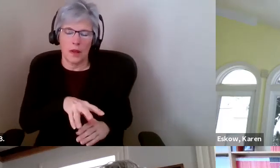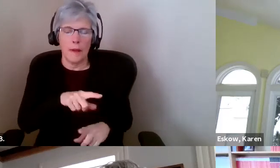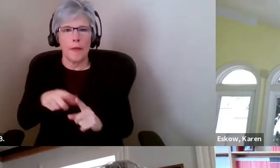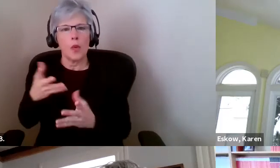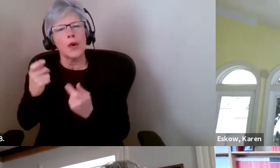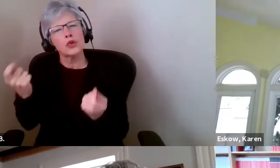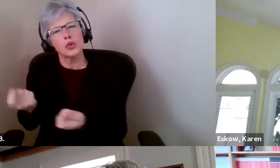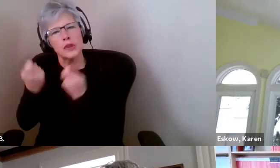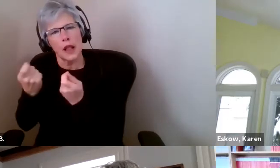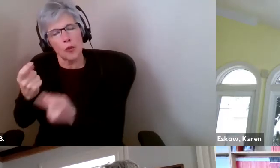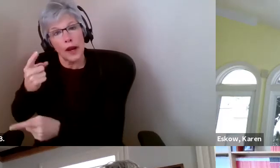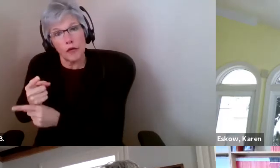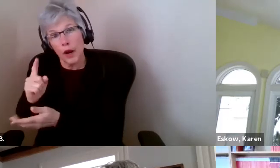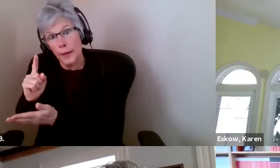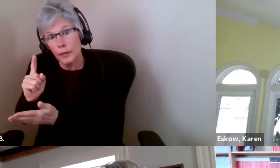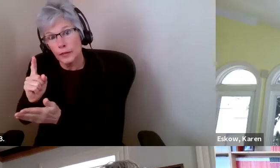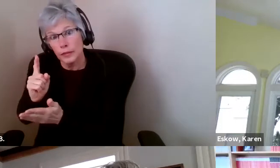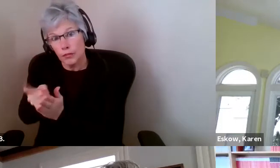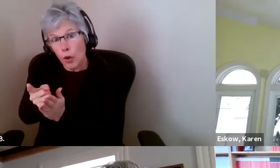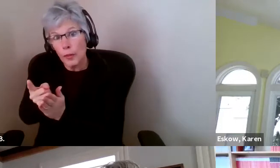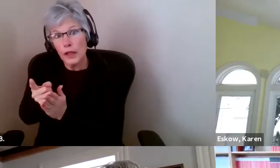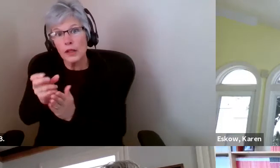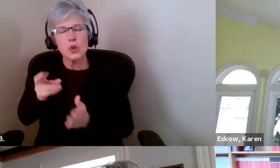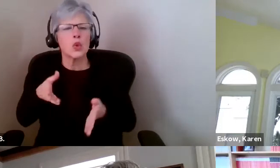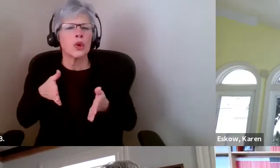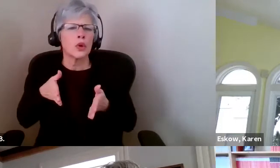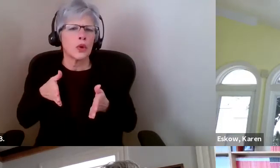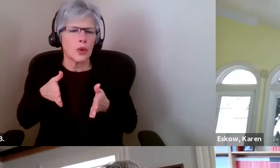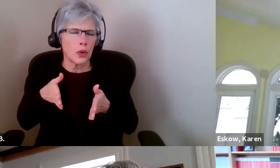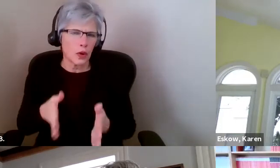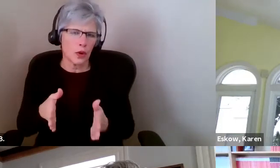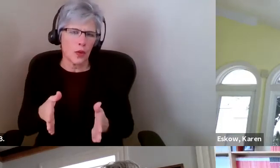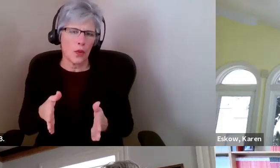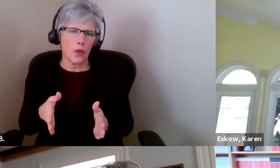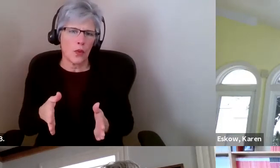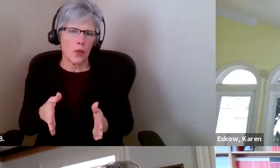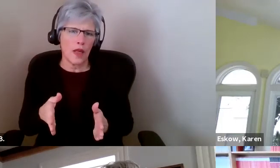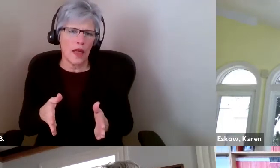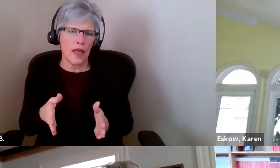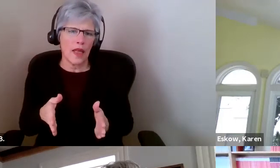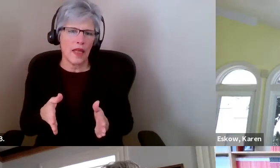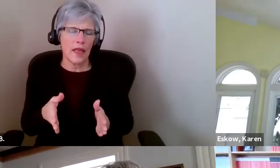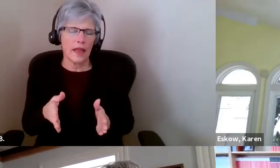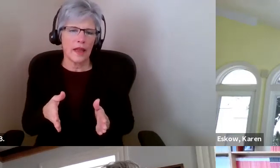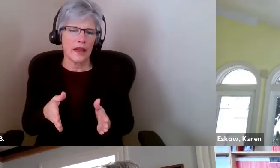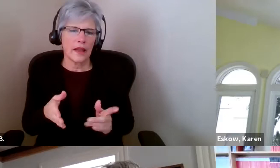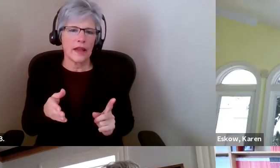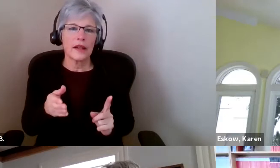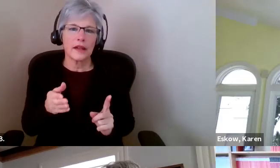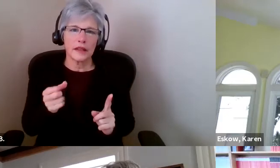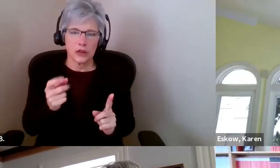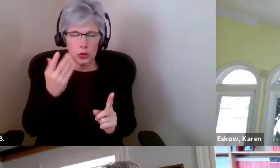the right moments or in ways that say, hey, you know what? The past was looked at differently. It's now time to look at our